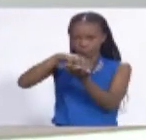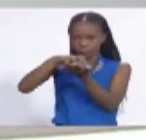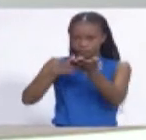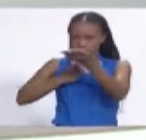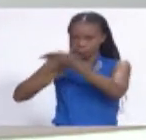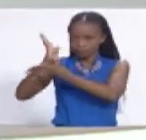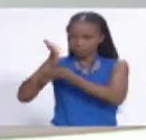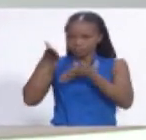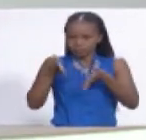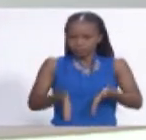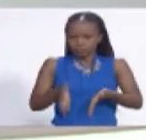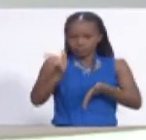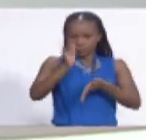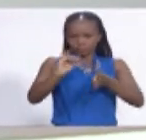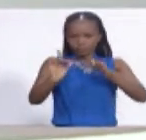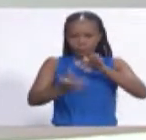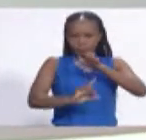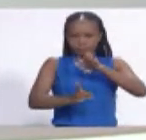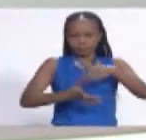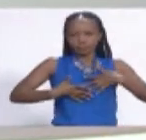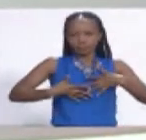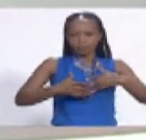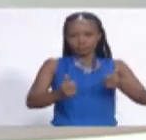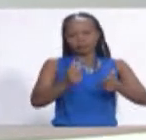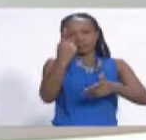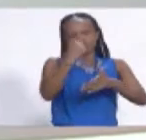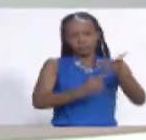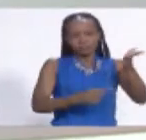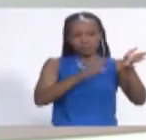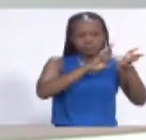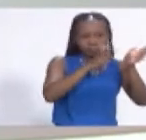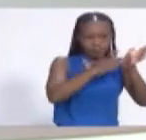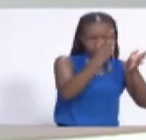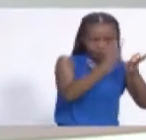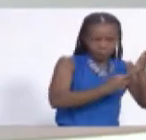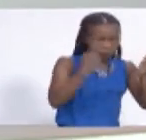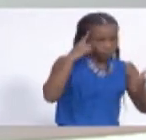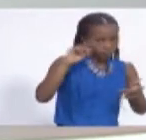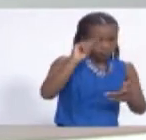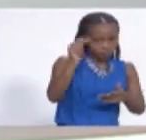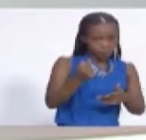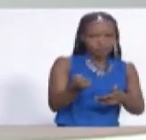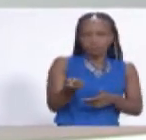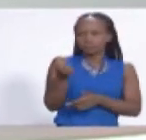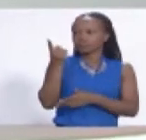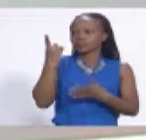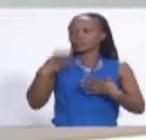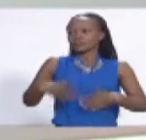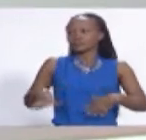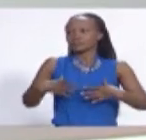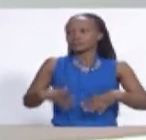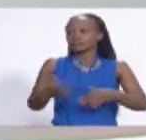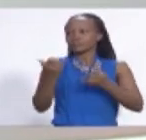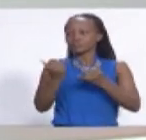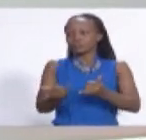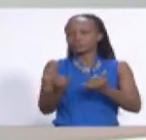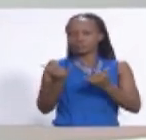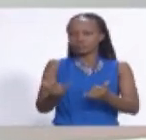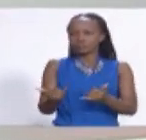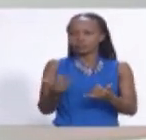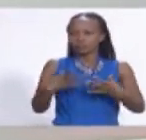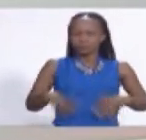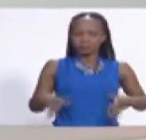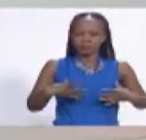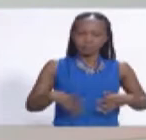confirmed today by the Ministry of Health. What does this mean for Kenya? We understand that some people have entered into panic mode, and people are